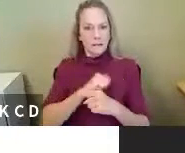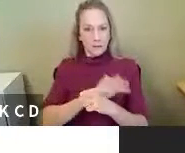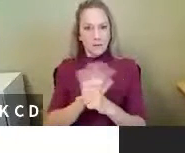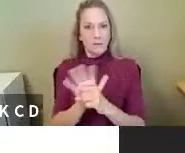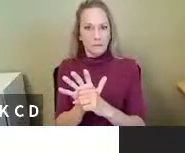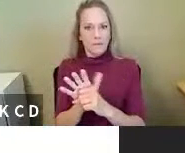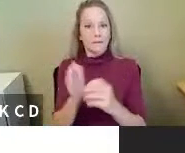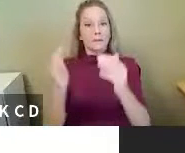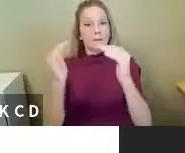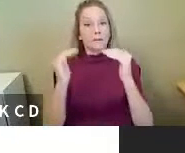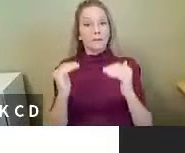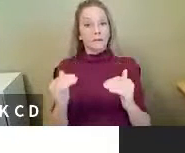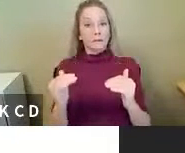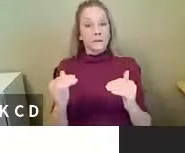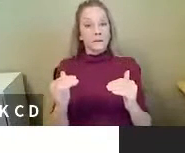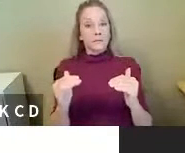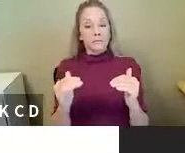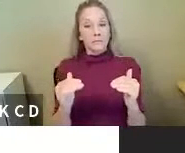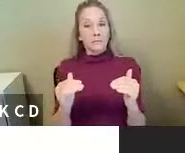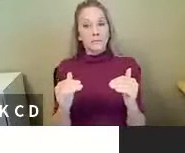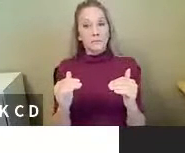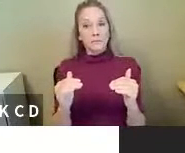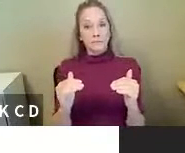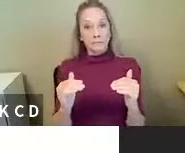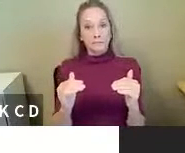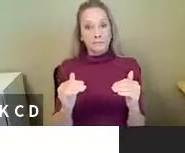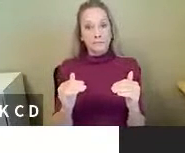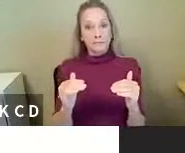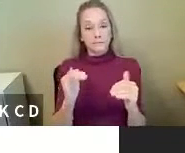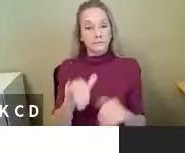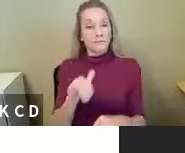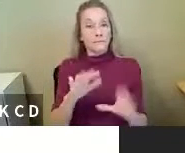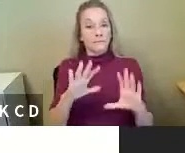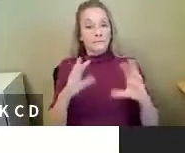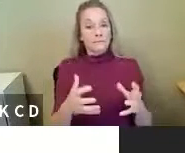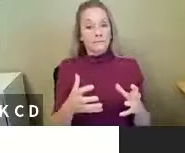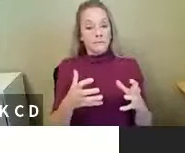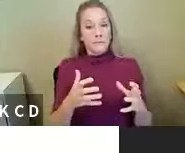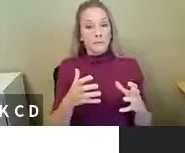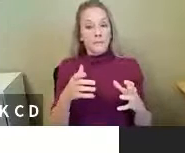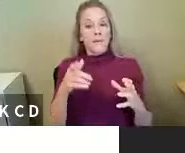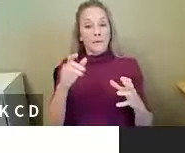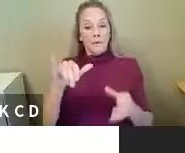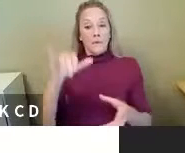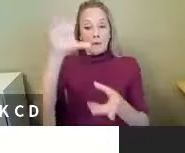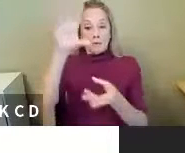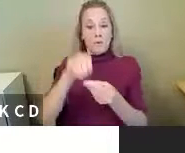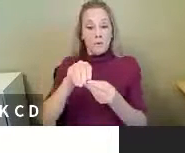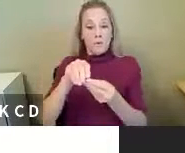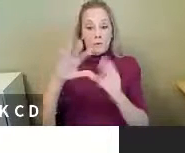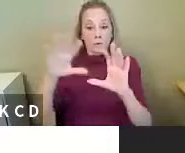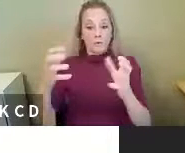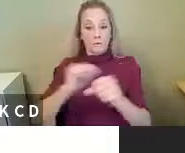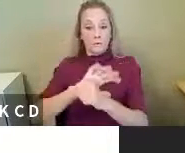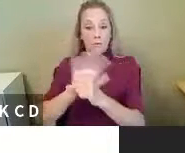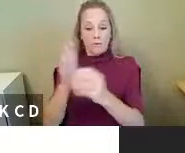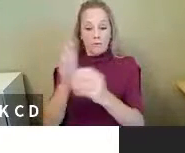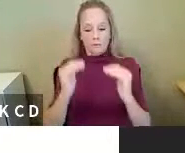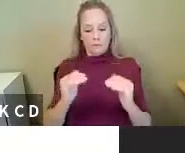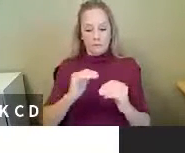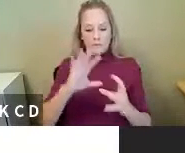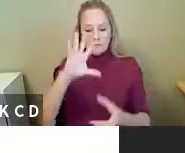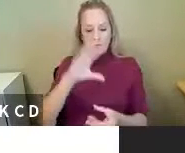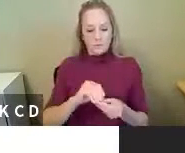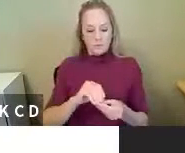the next line is the patients of that total. It's the number of patients each